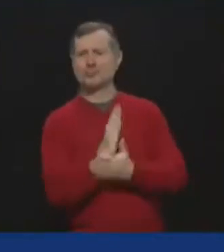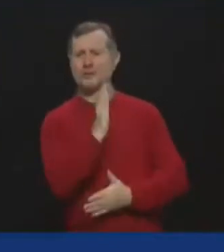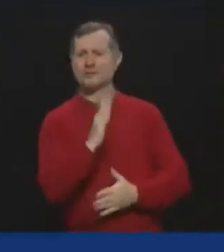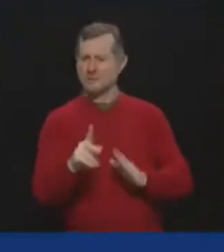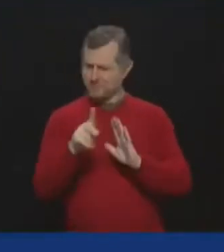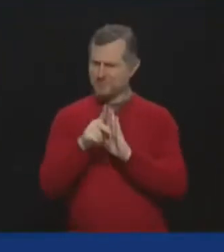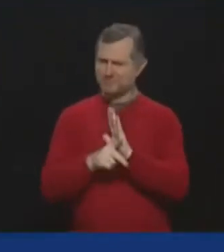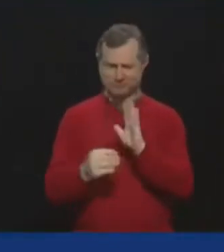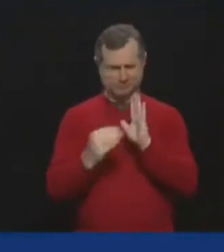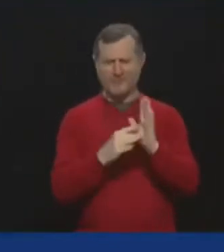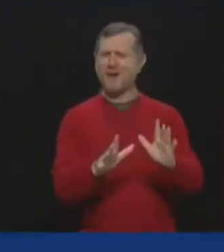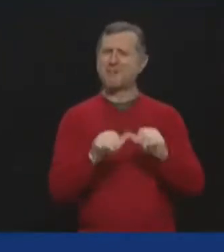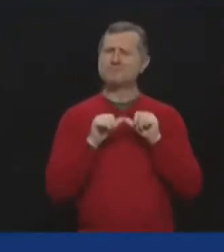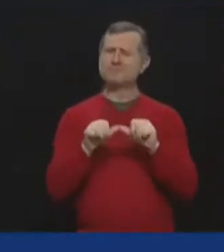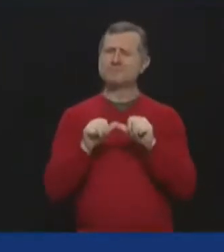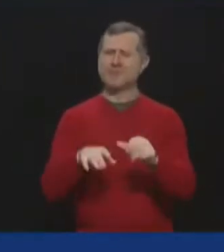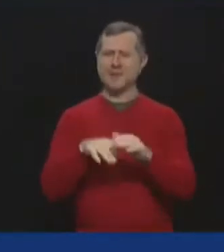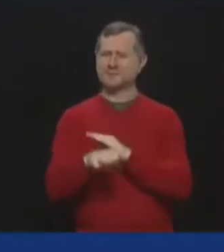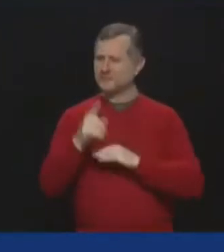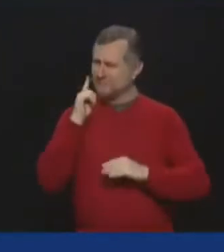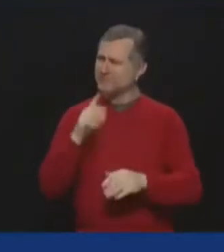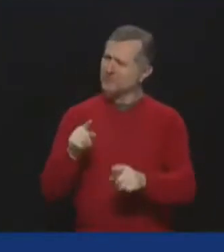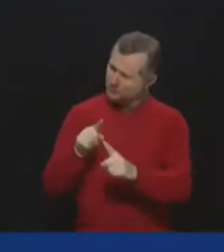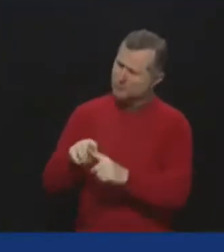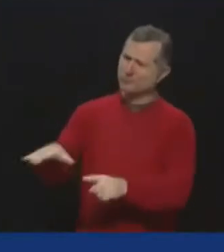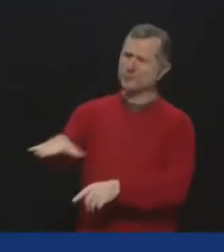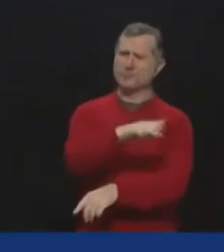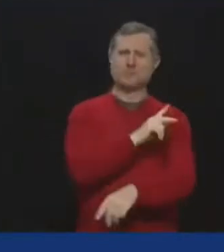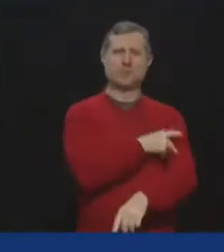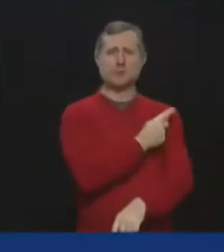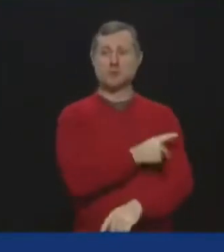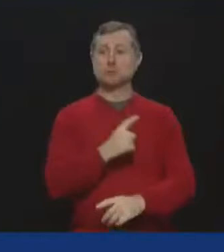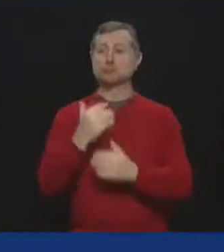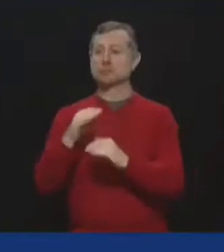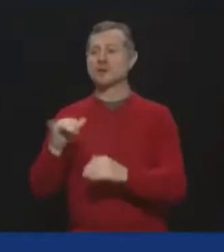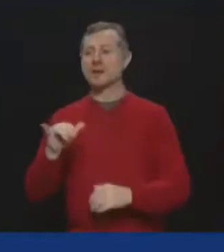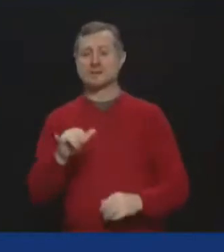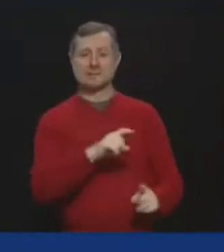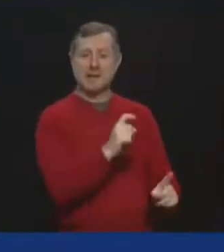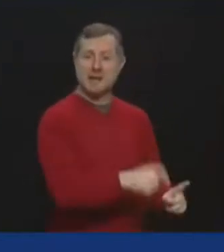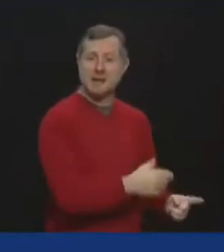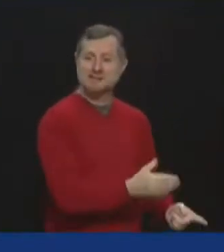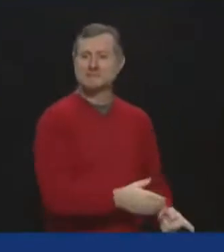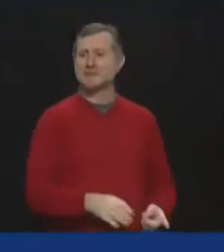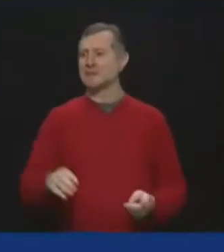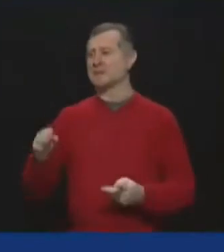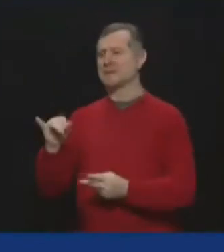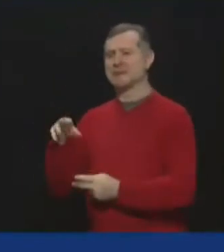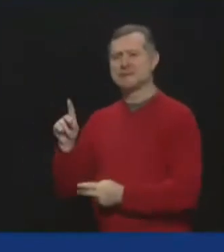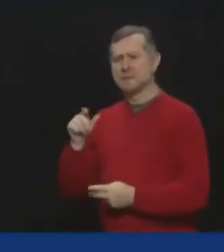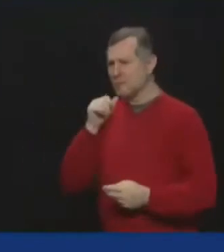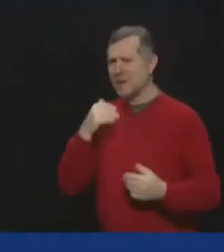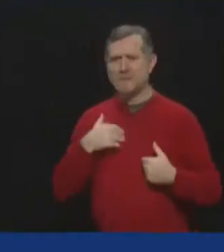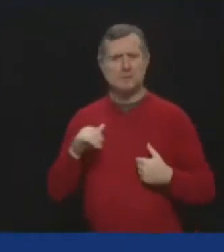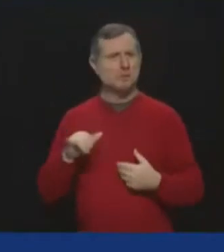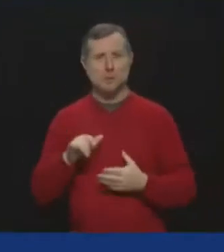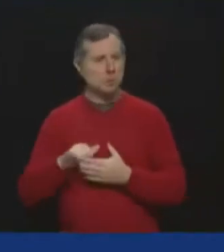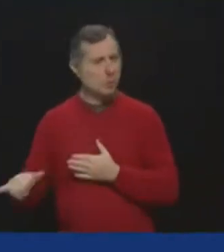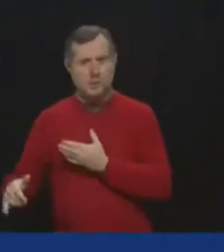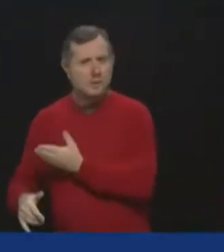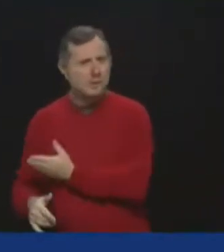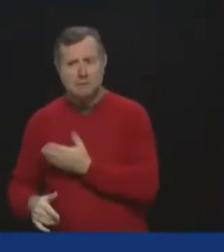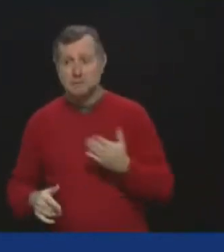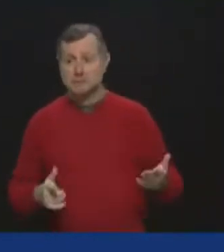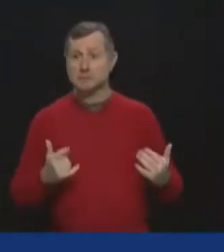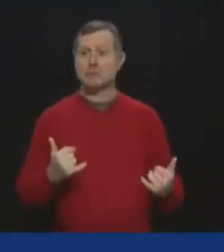for our patients. Harmful restrictions like those in Texas and India don't exist in New York. In this moment, now more than ever, it is